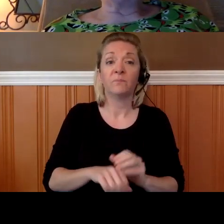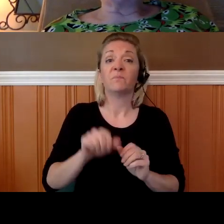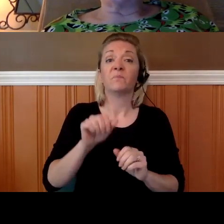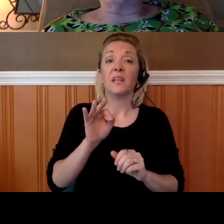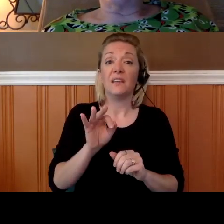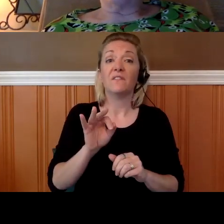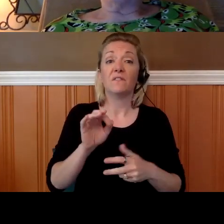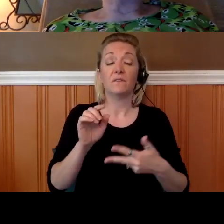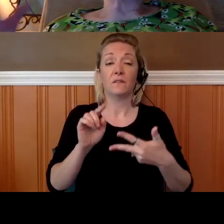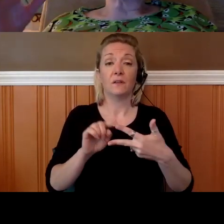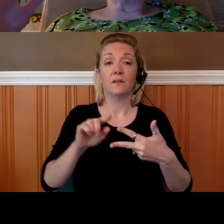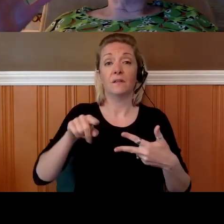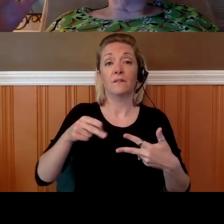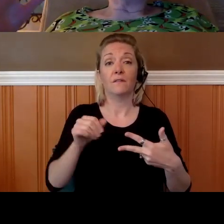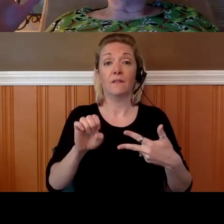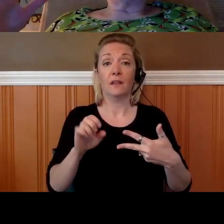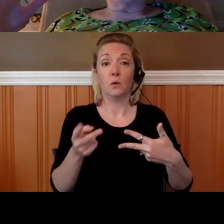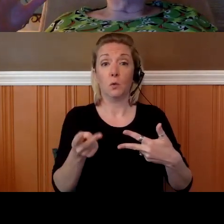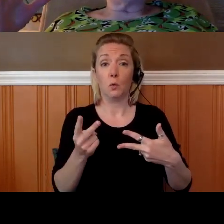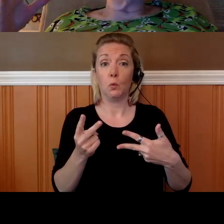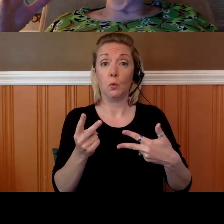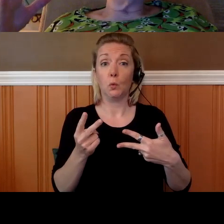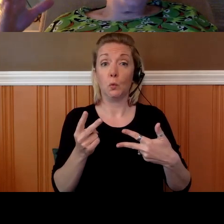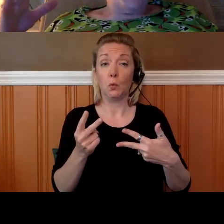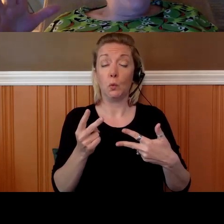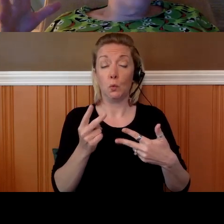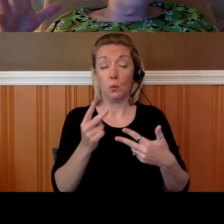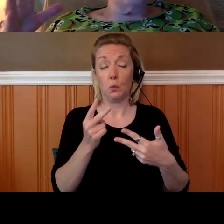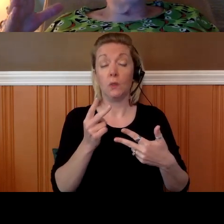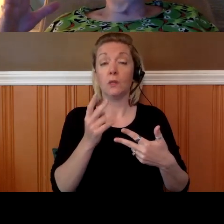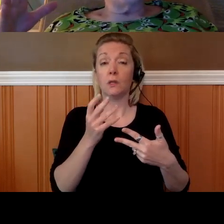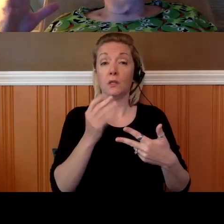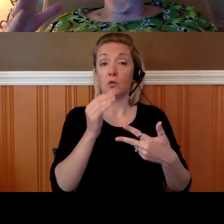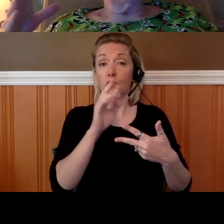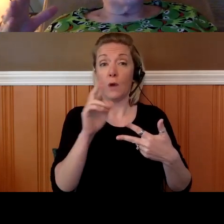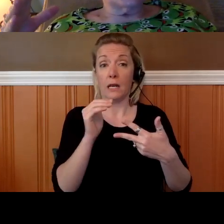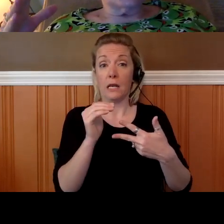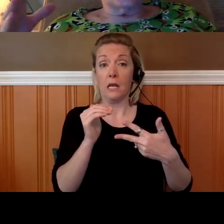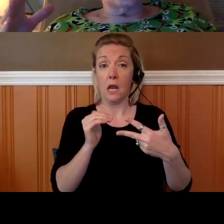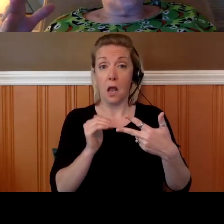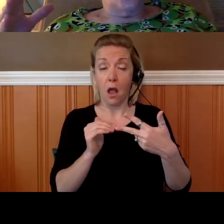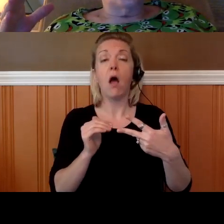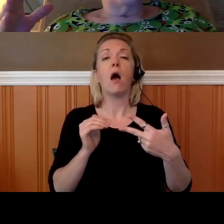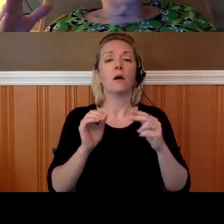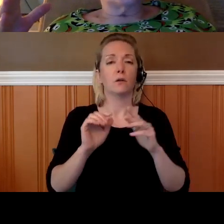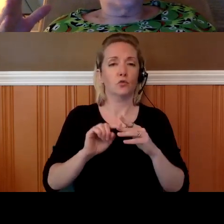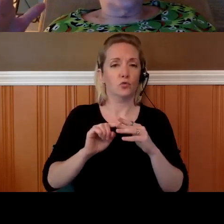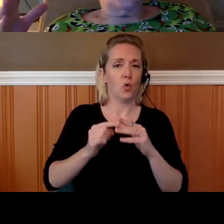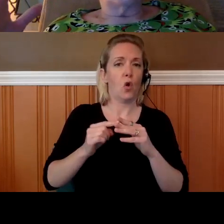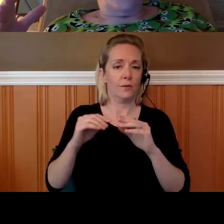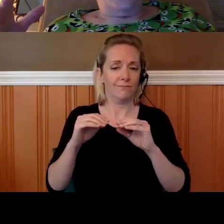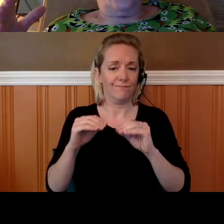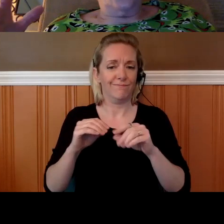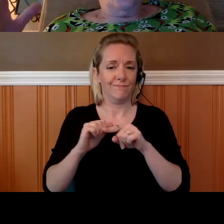phase 2, somewhere around a 5, maybe 6-ish on the